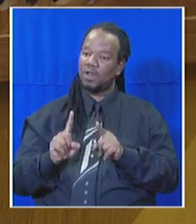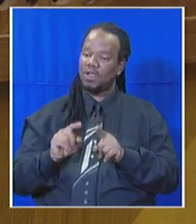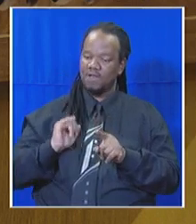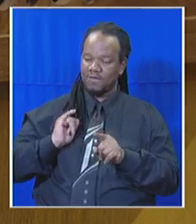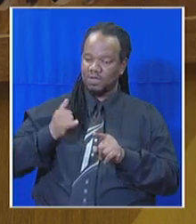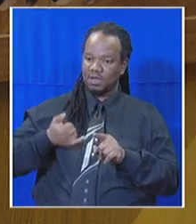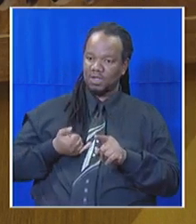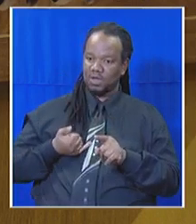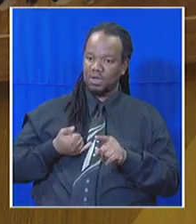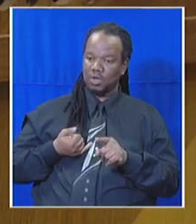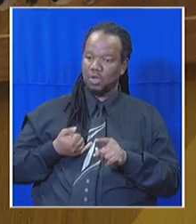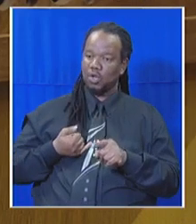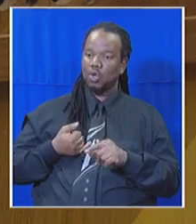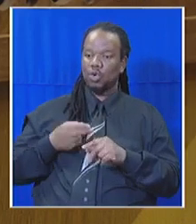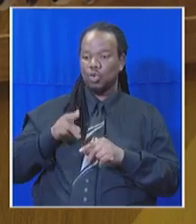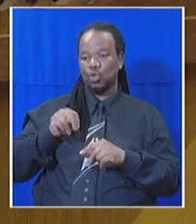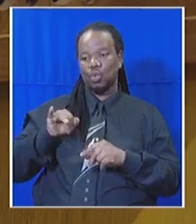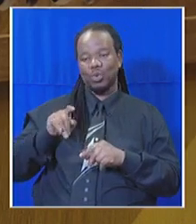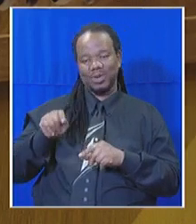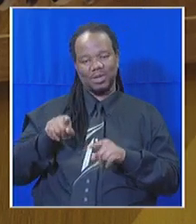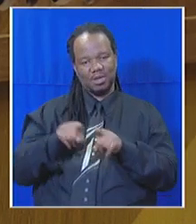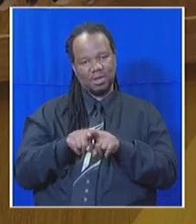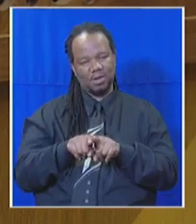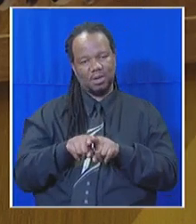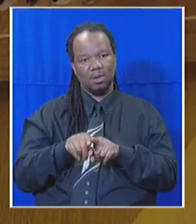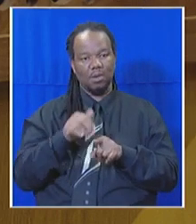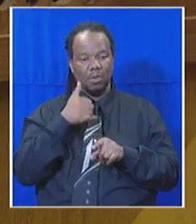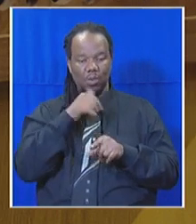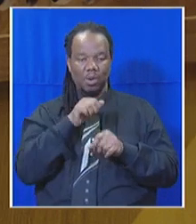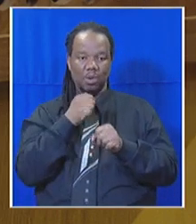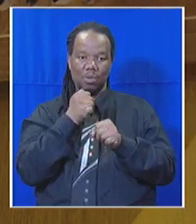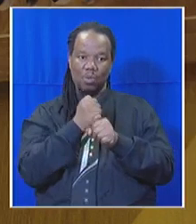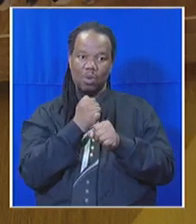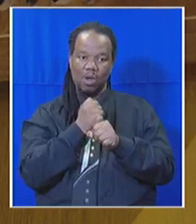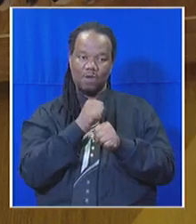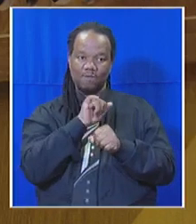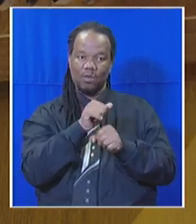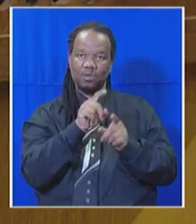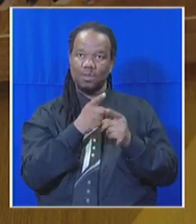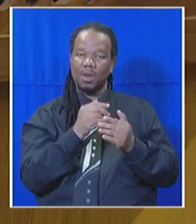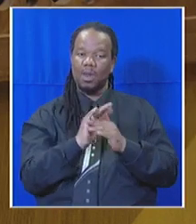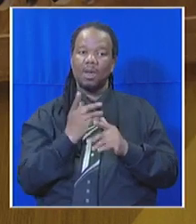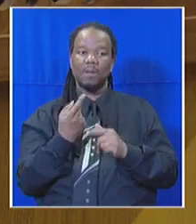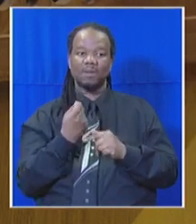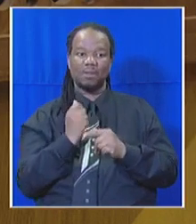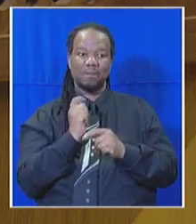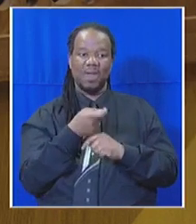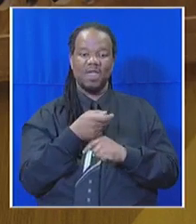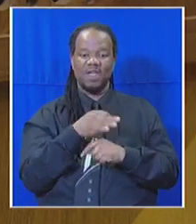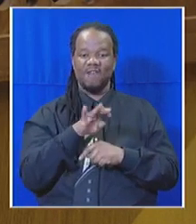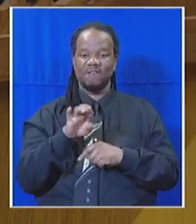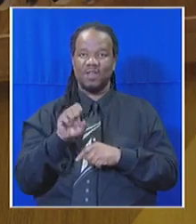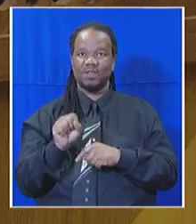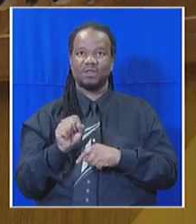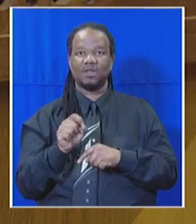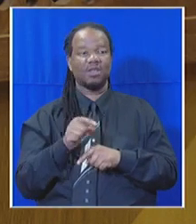collect monies due to it from departments. Now, when it does work for departments, it charges a fee. And obviously, when those departments